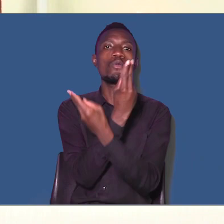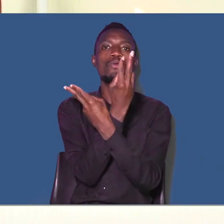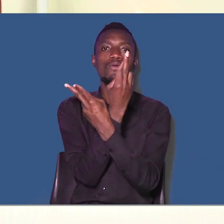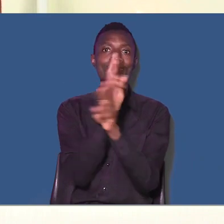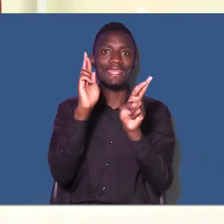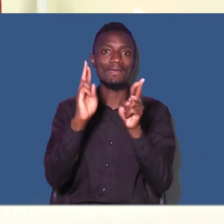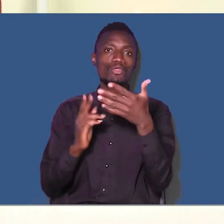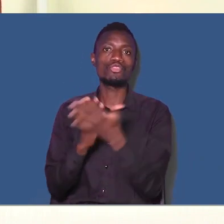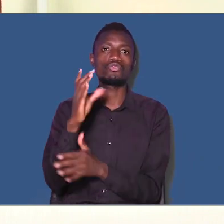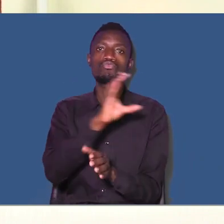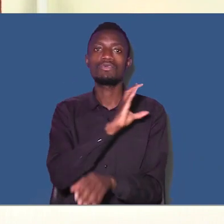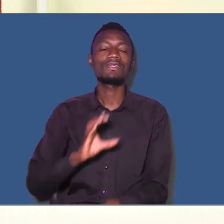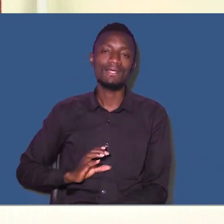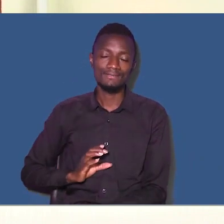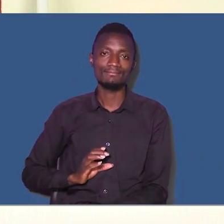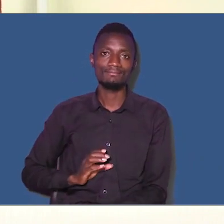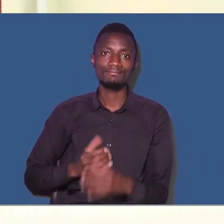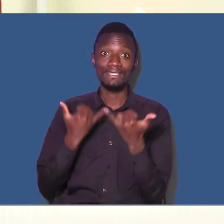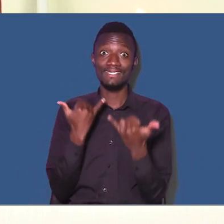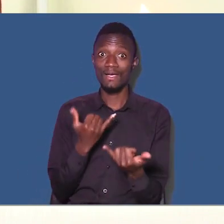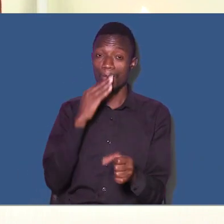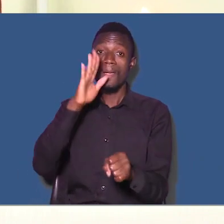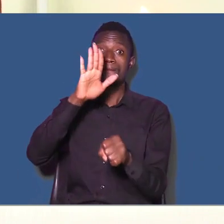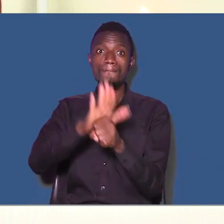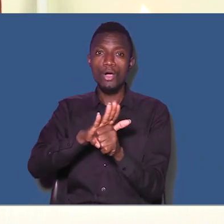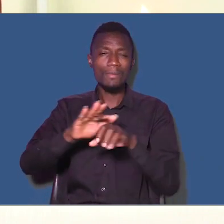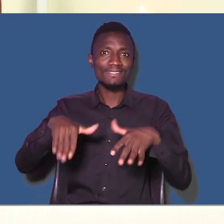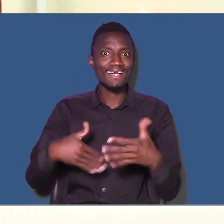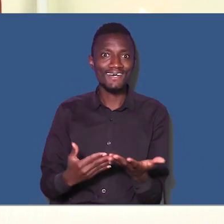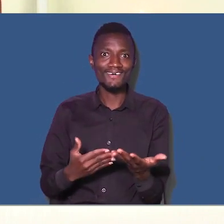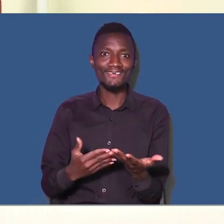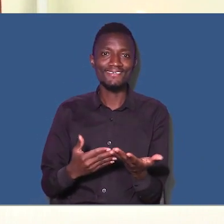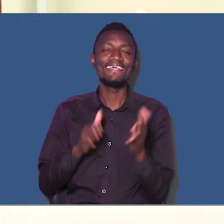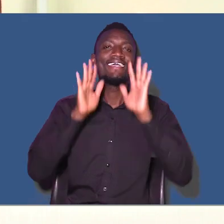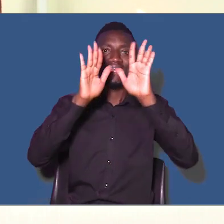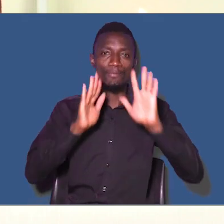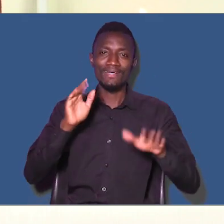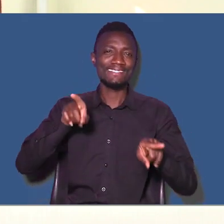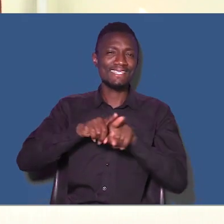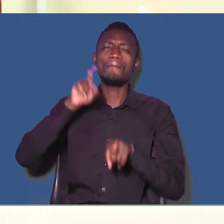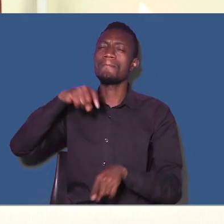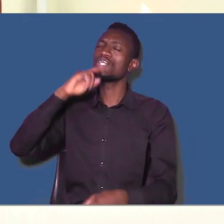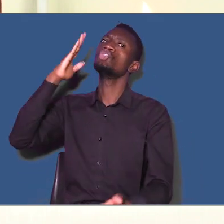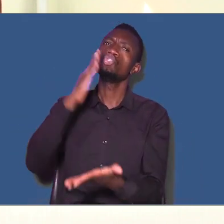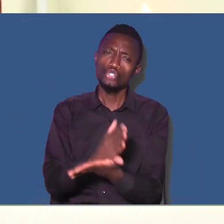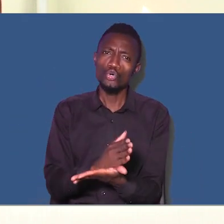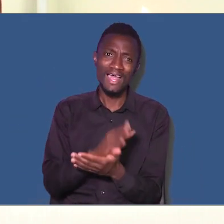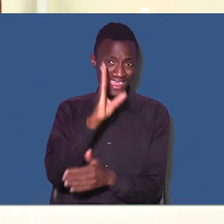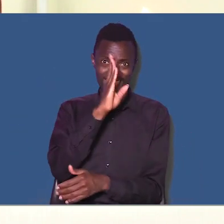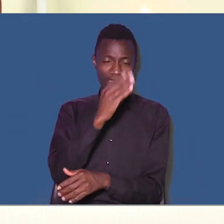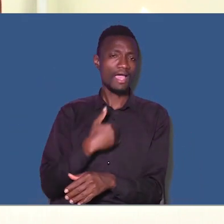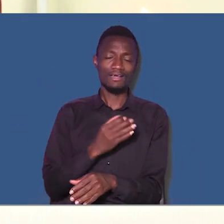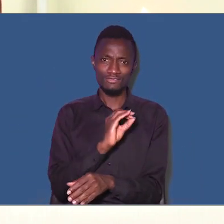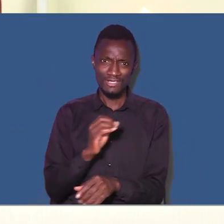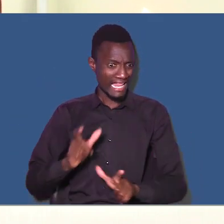The assurance of being alive in Christ is critical, because we must be sure. We must never doubt, do I have life